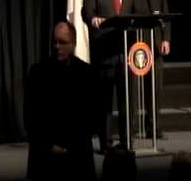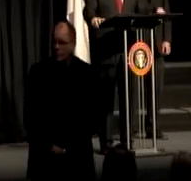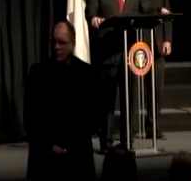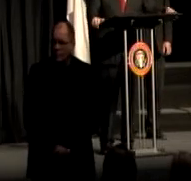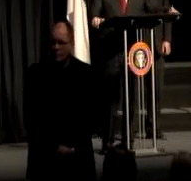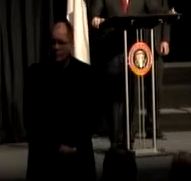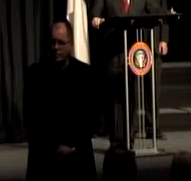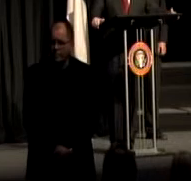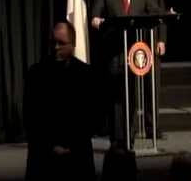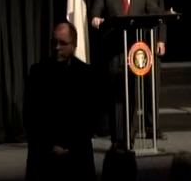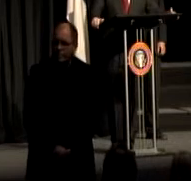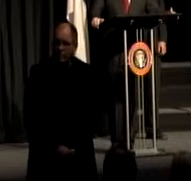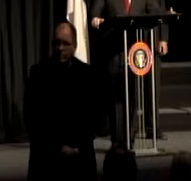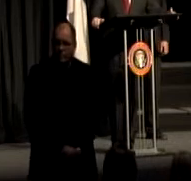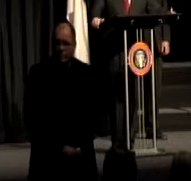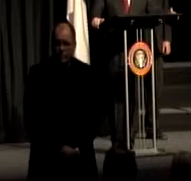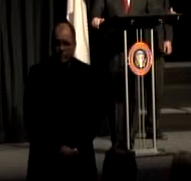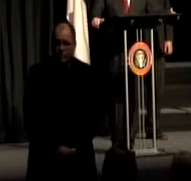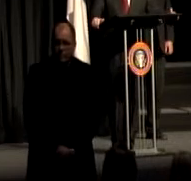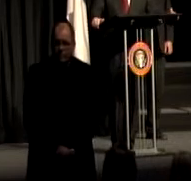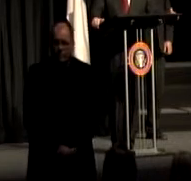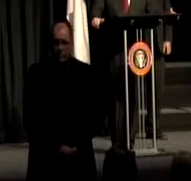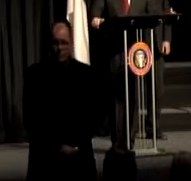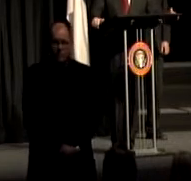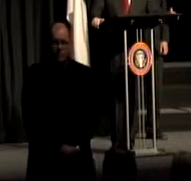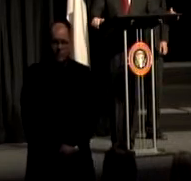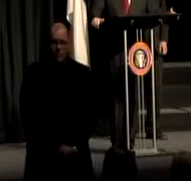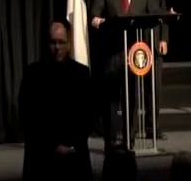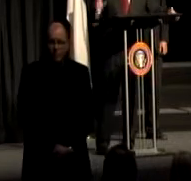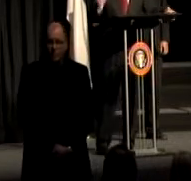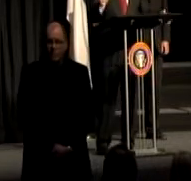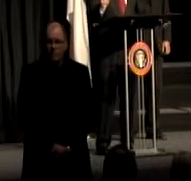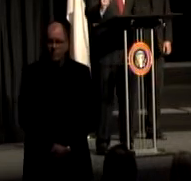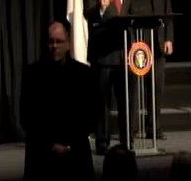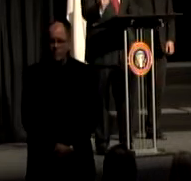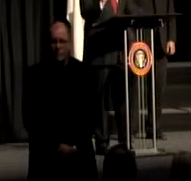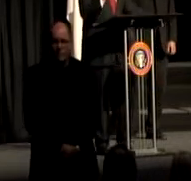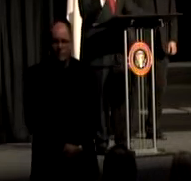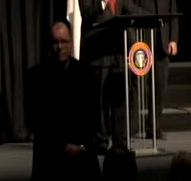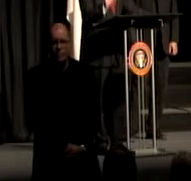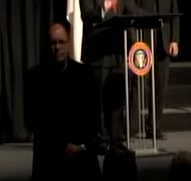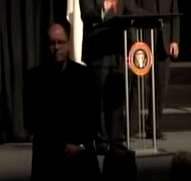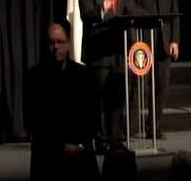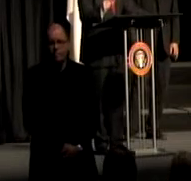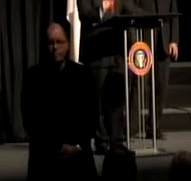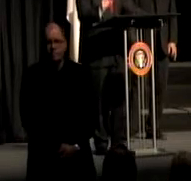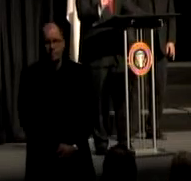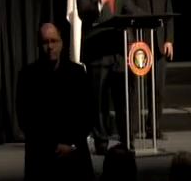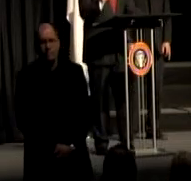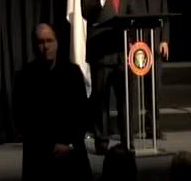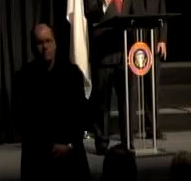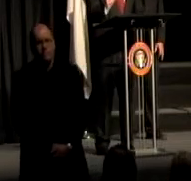open your eyes look around if you don't see somebody that is in need